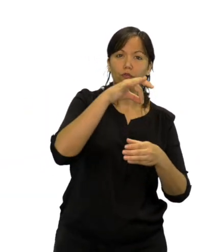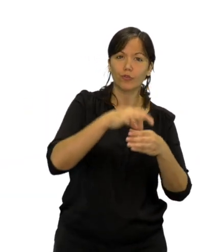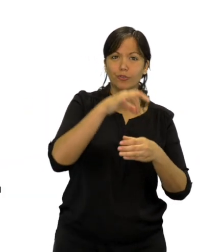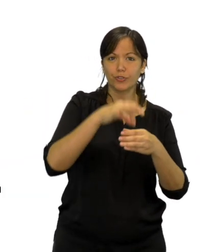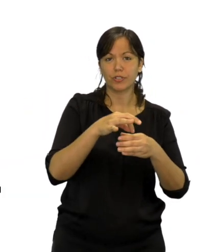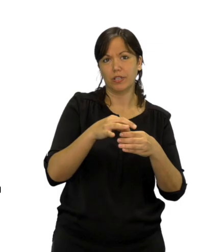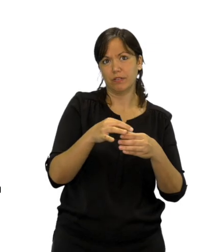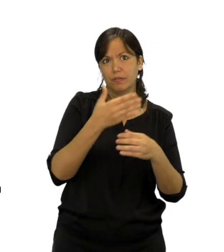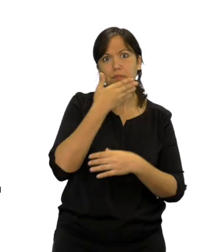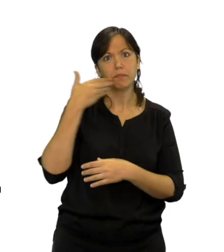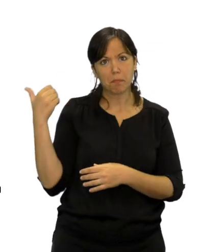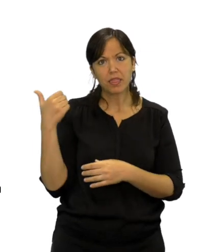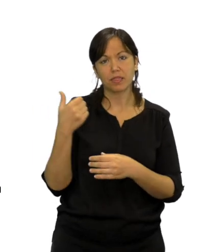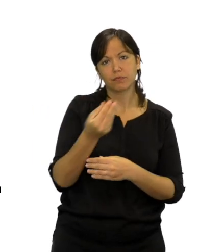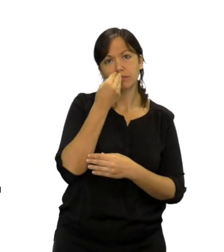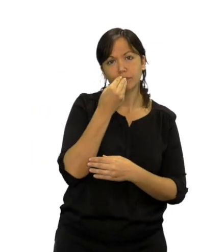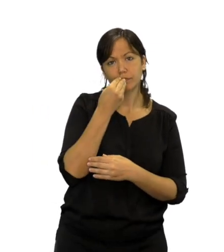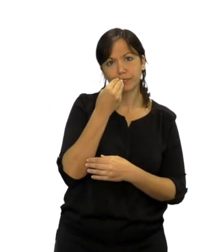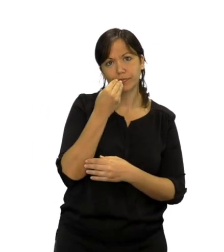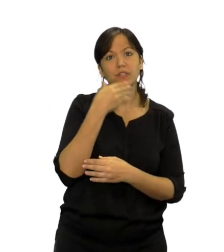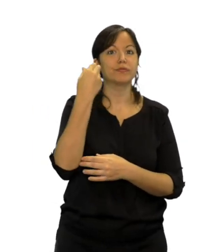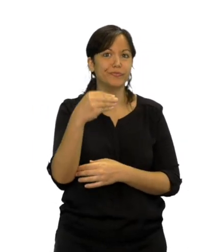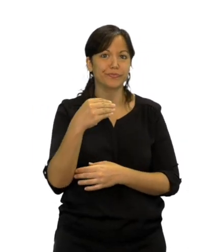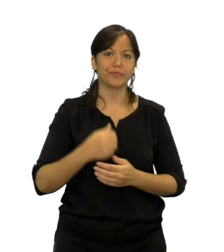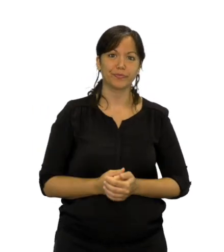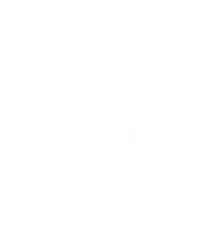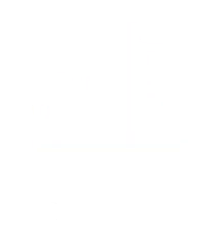infusion. Ideally, they should be eaten tender.